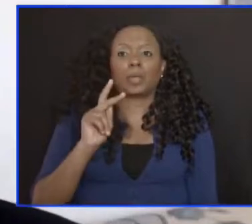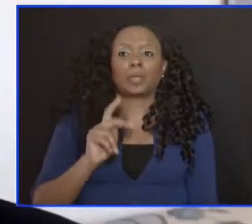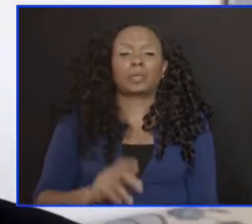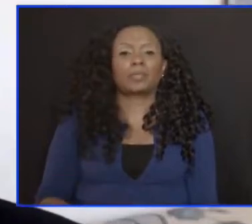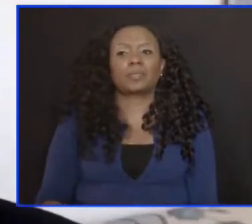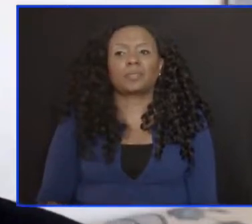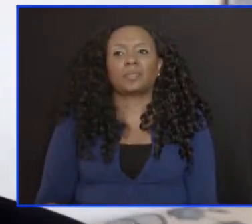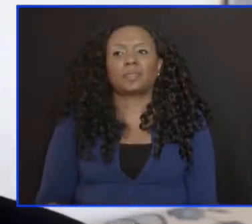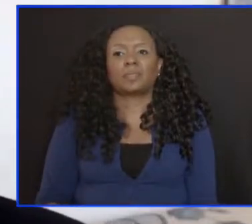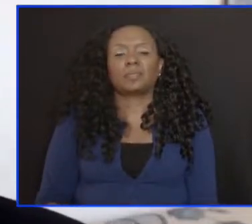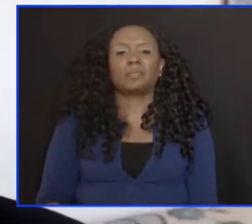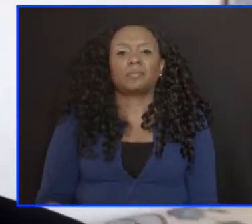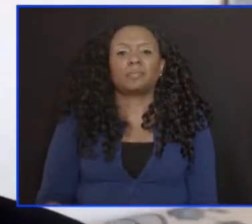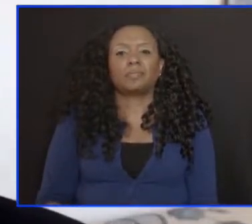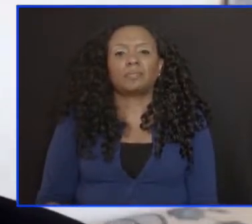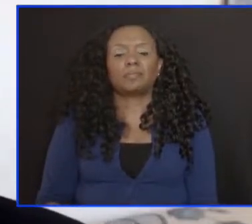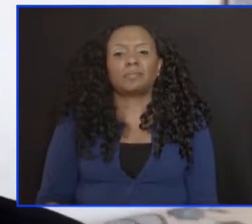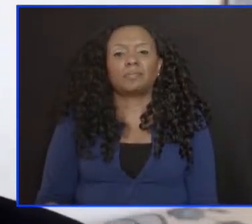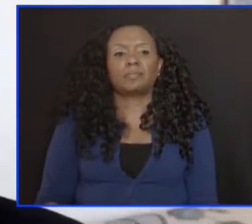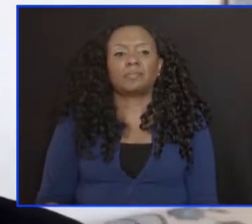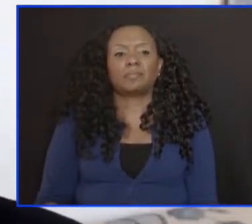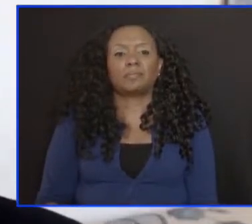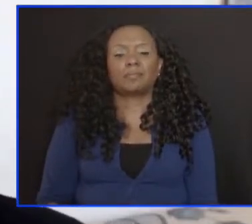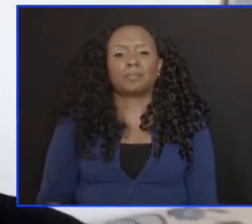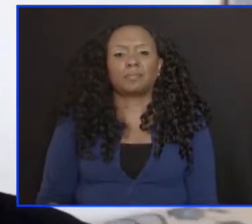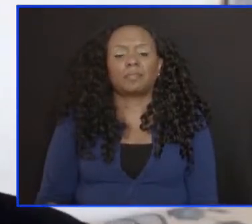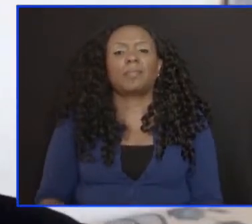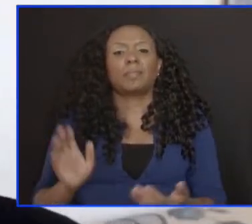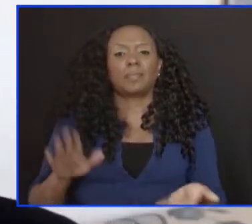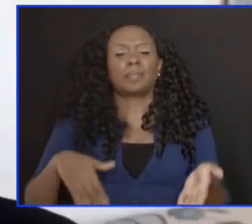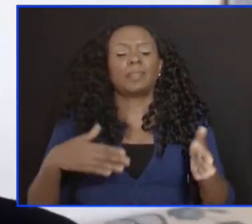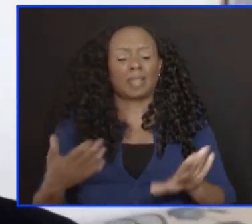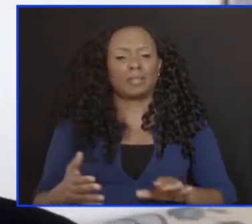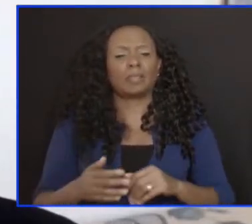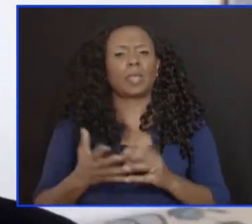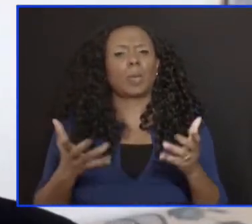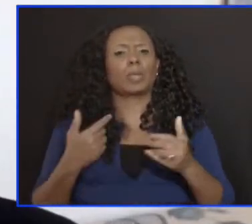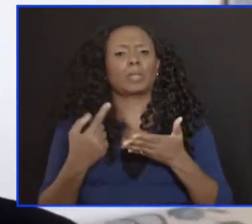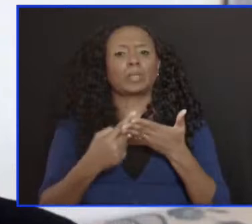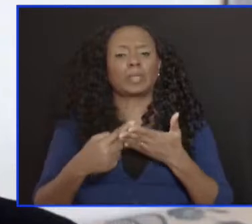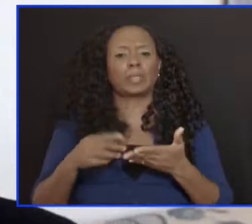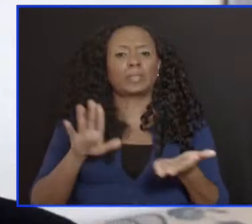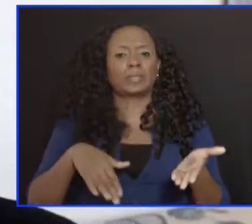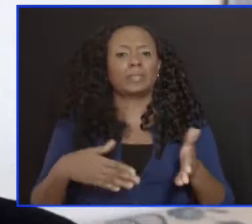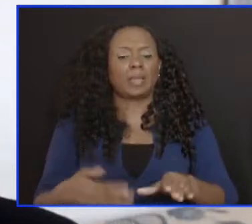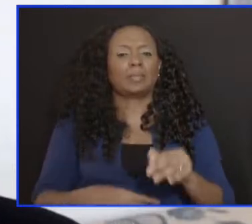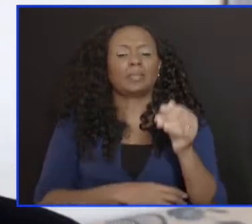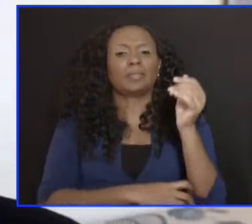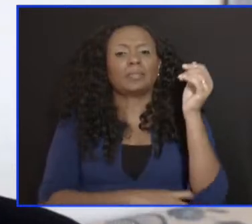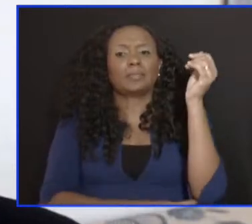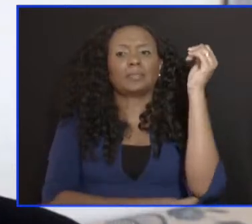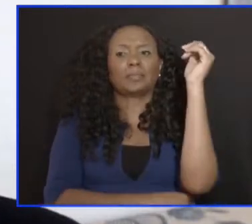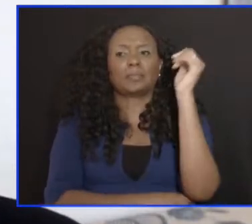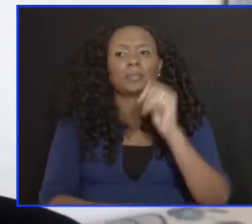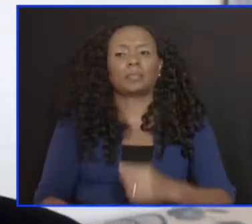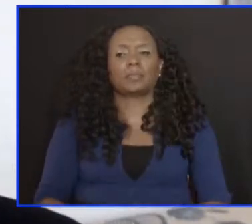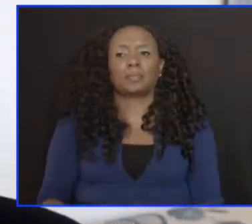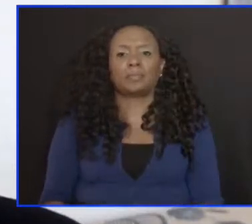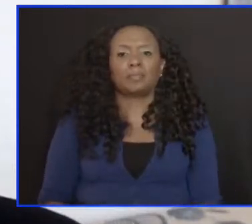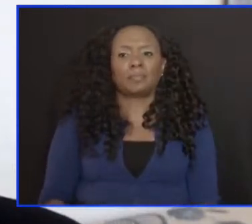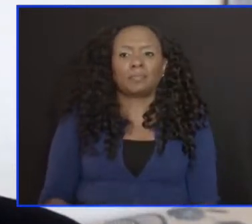of deaths, one feature of what we've been seeing in recent weeks has